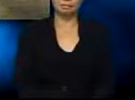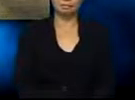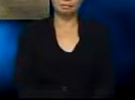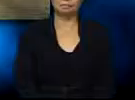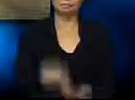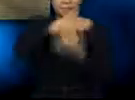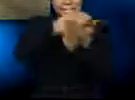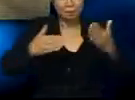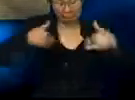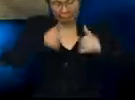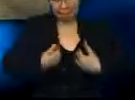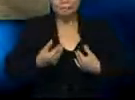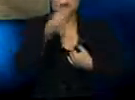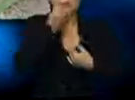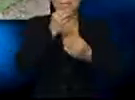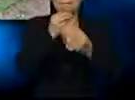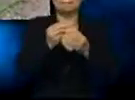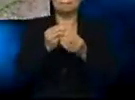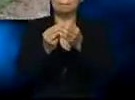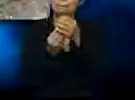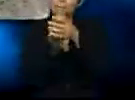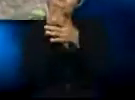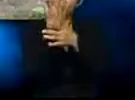Some animals eat plants.